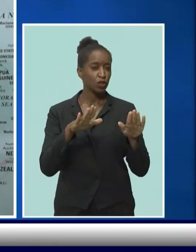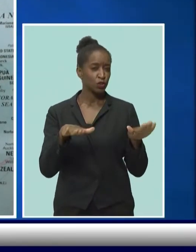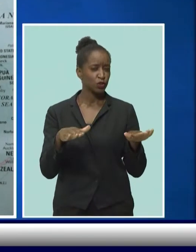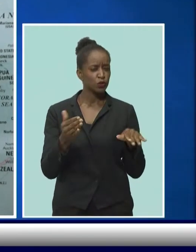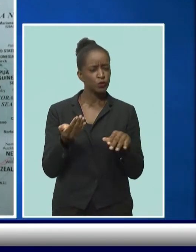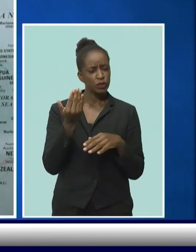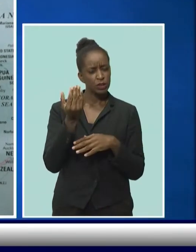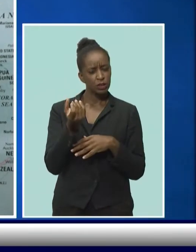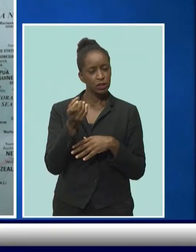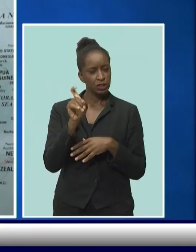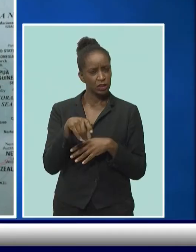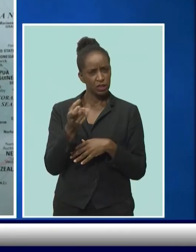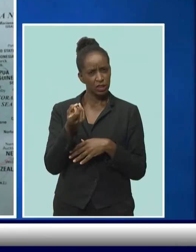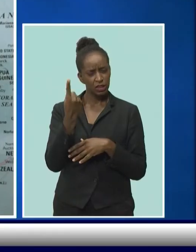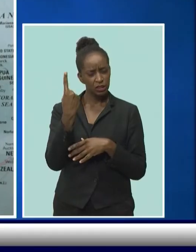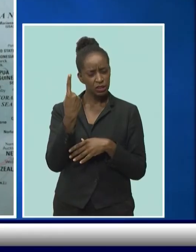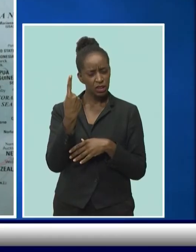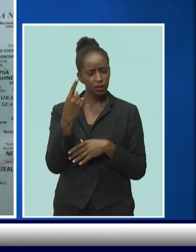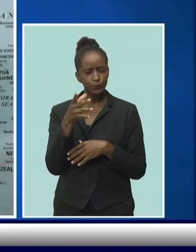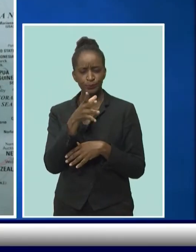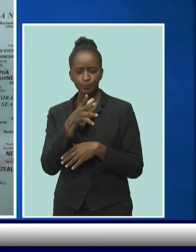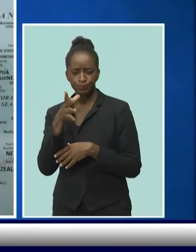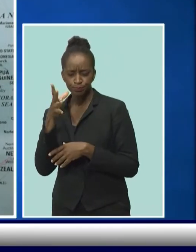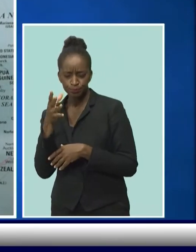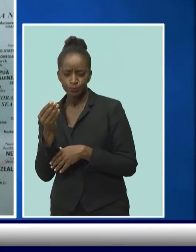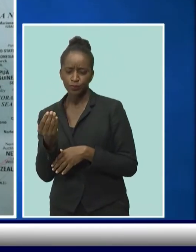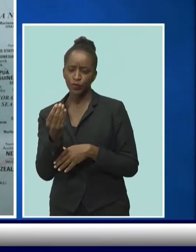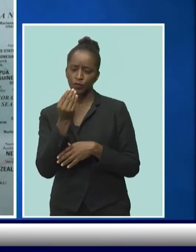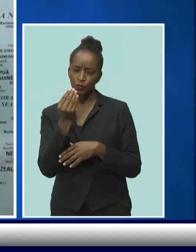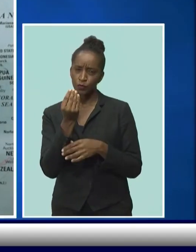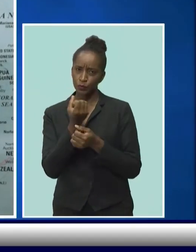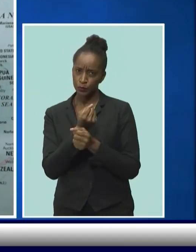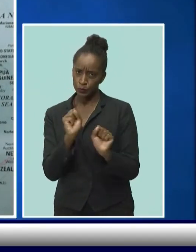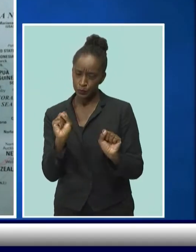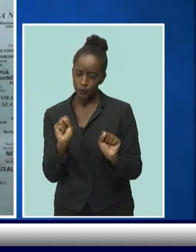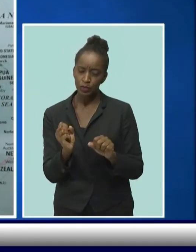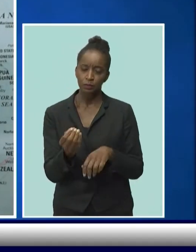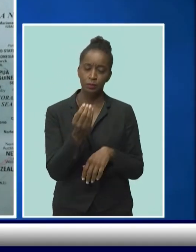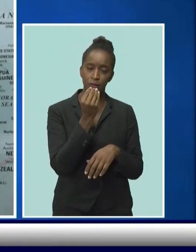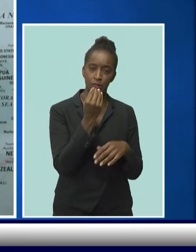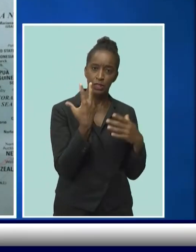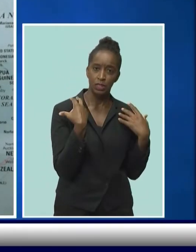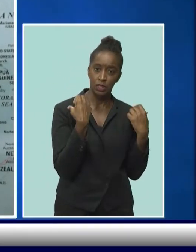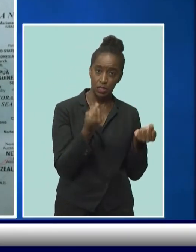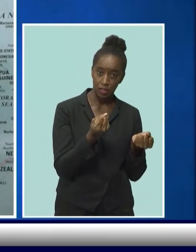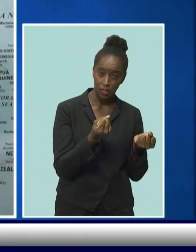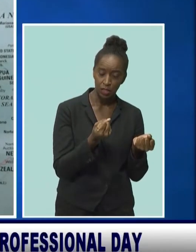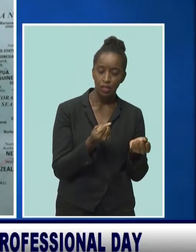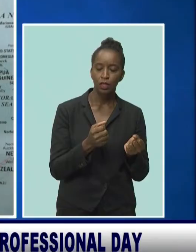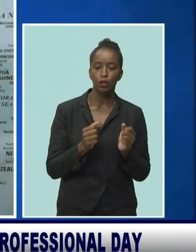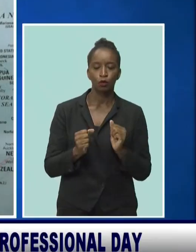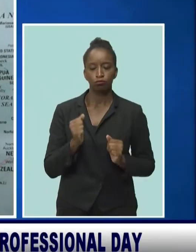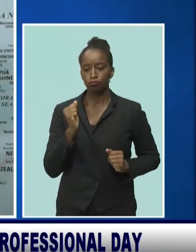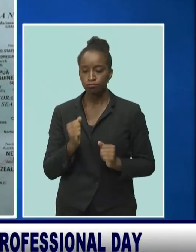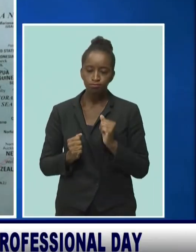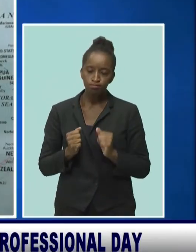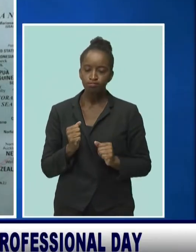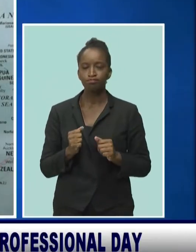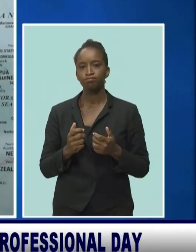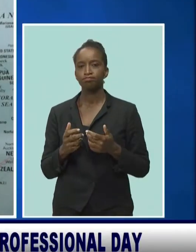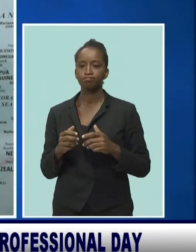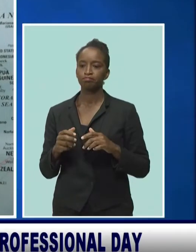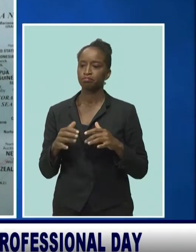exist among agriculture, food security, eating healthily, being physically active, and